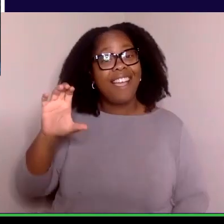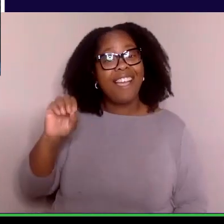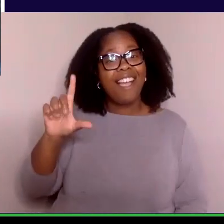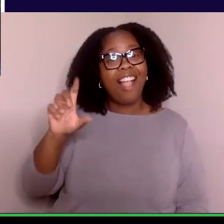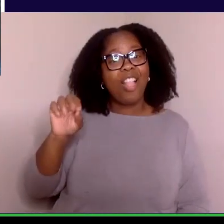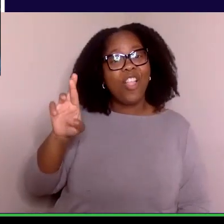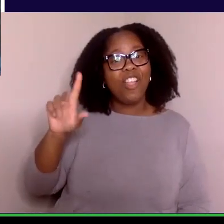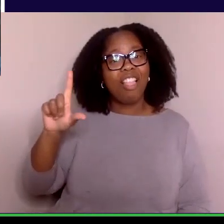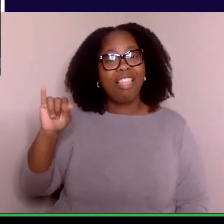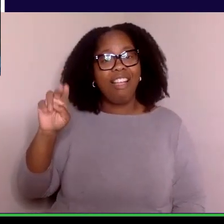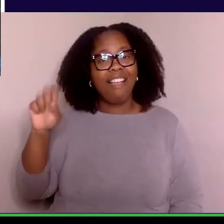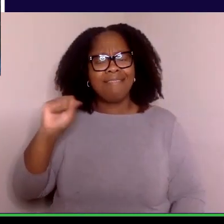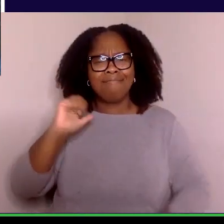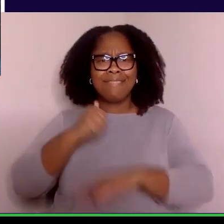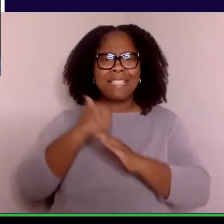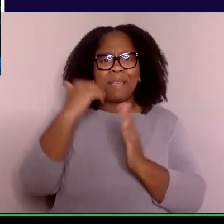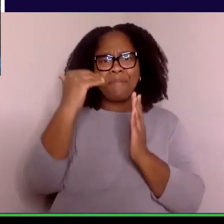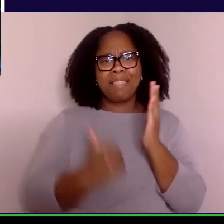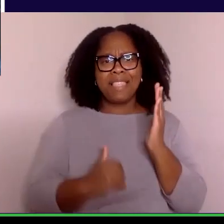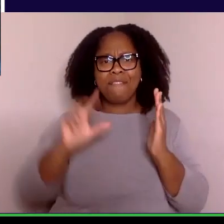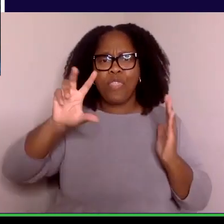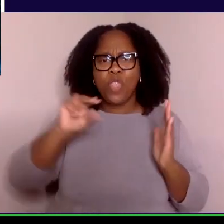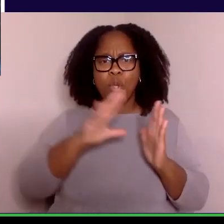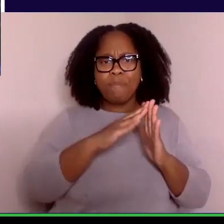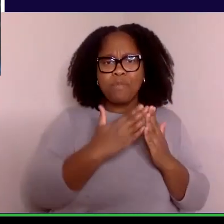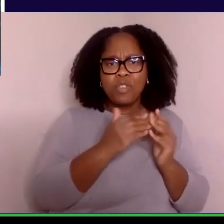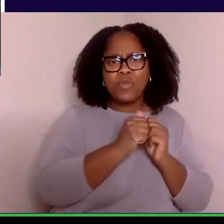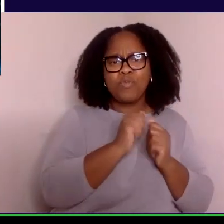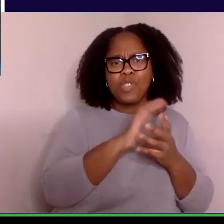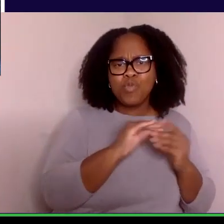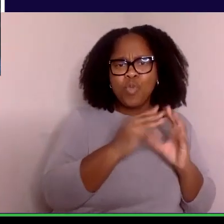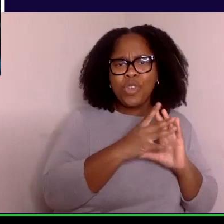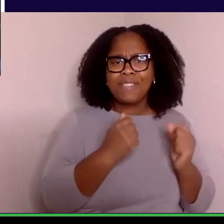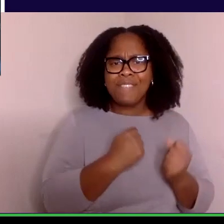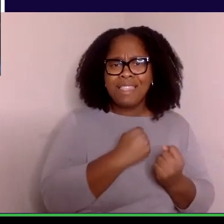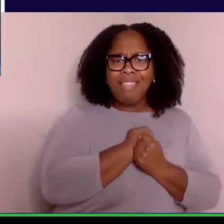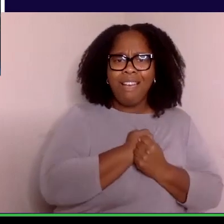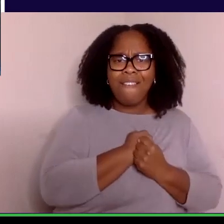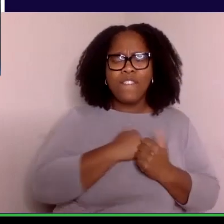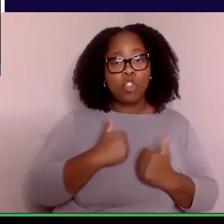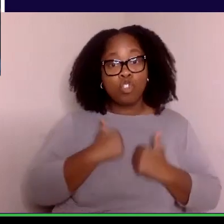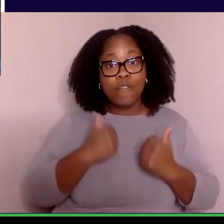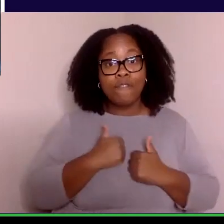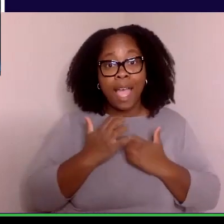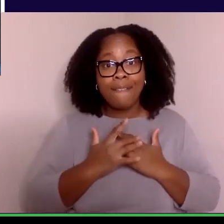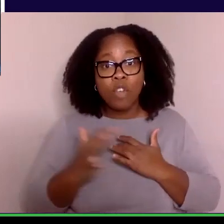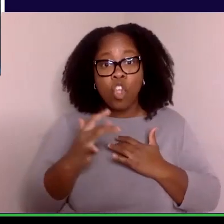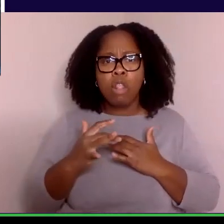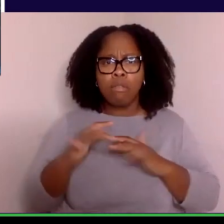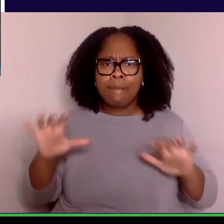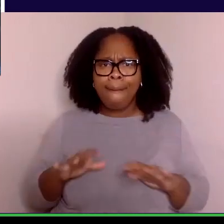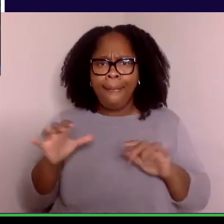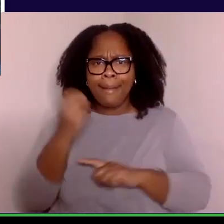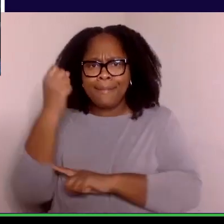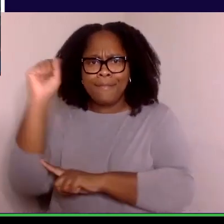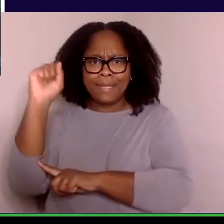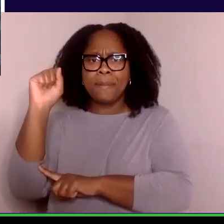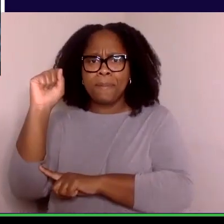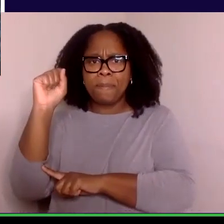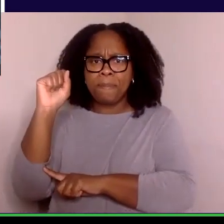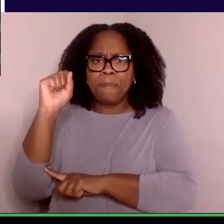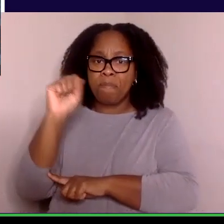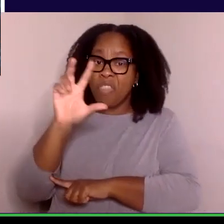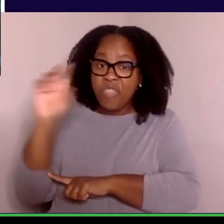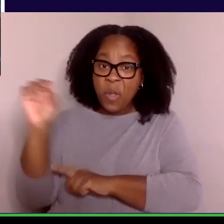30 books with stories of love, survival, and activism. And I personally